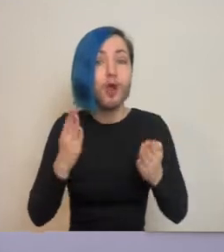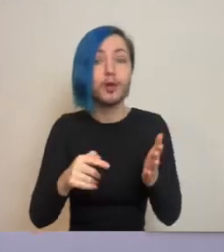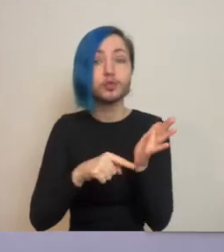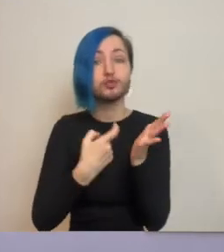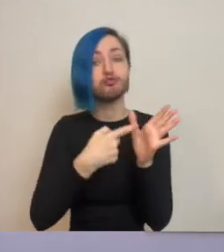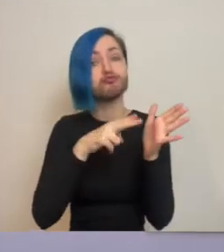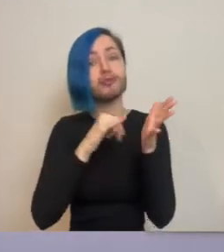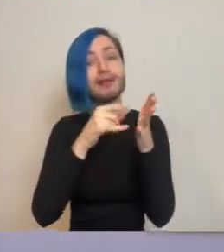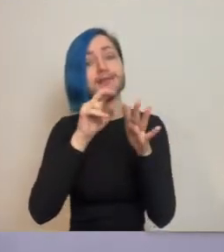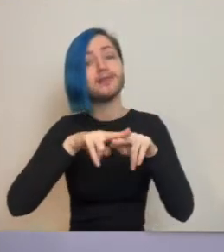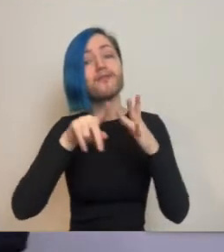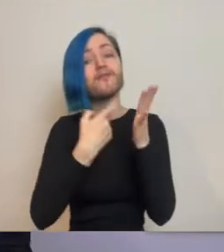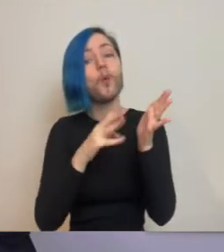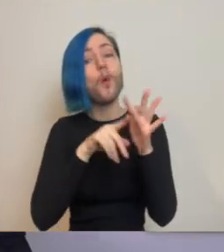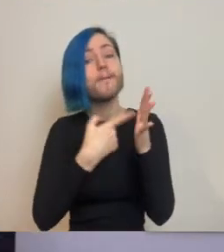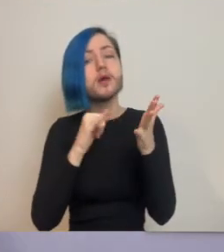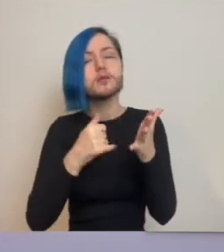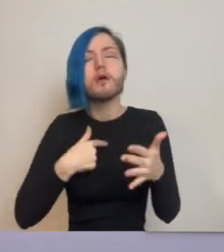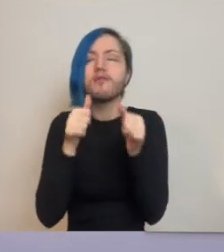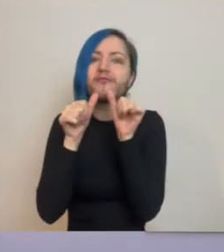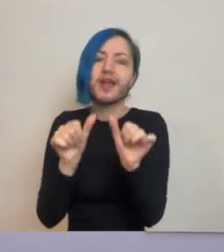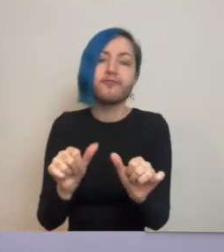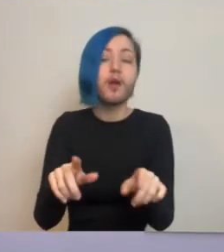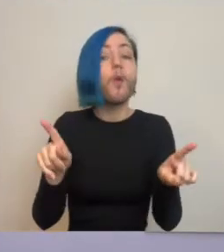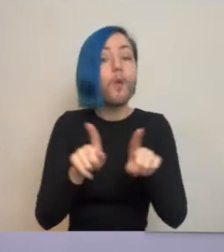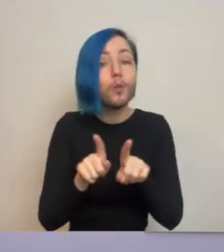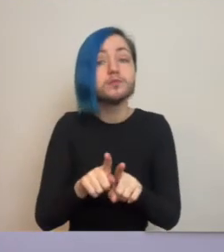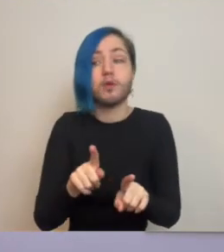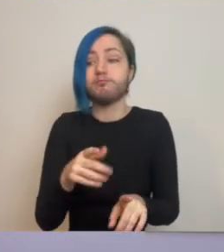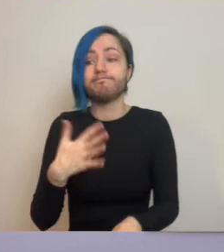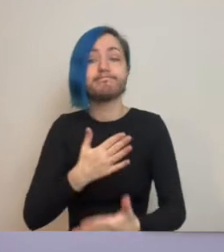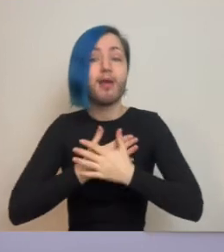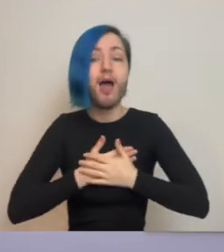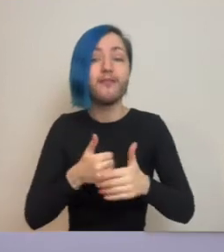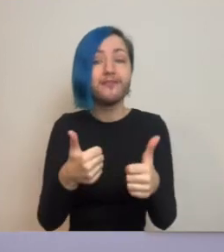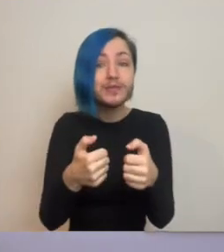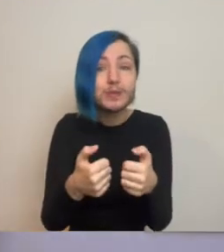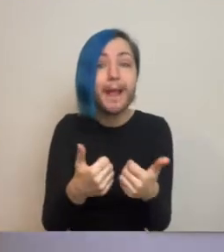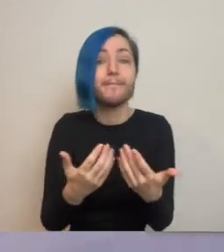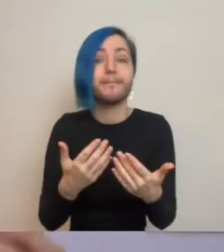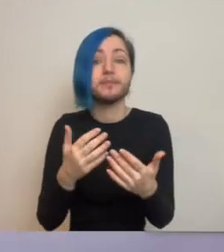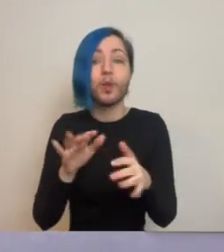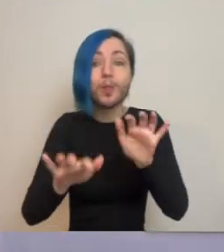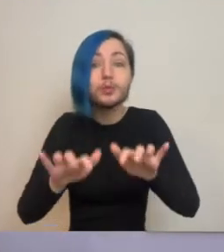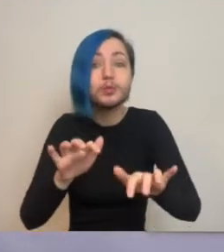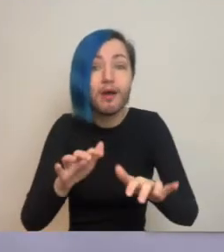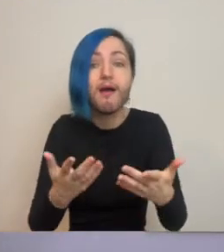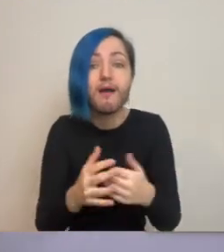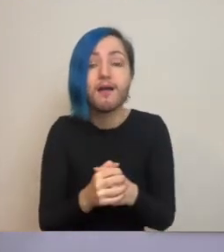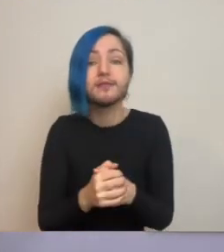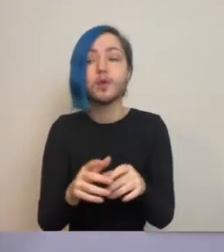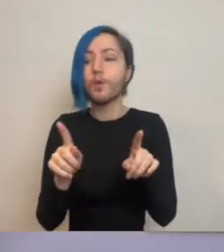favourites. And then I also loved playing video games on my computer at home. And definitely the excitement of these little kind